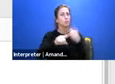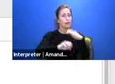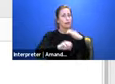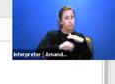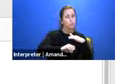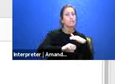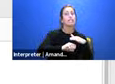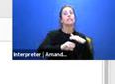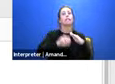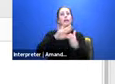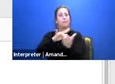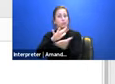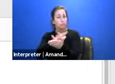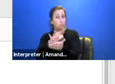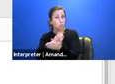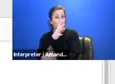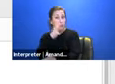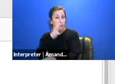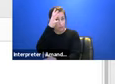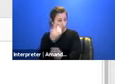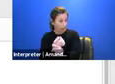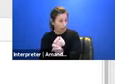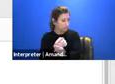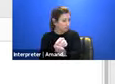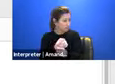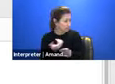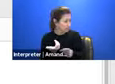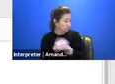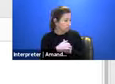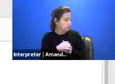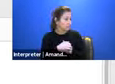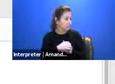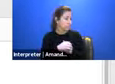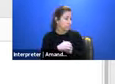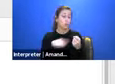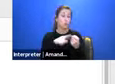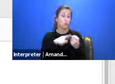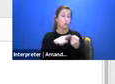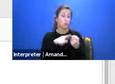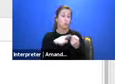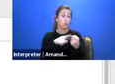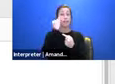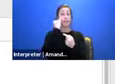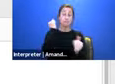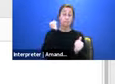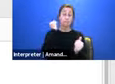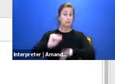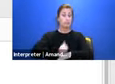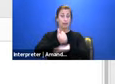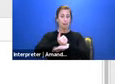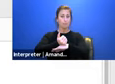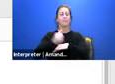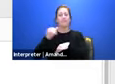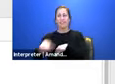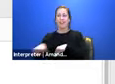elementary/middle school parents, especially pre-K and K parents, because whenever this finally gets done, they're the ones with kids that are gonna